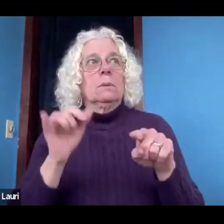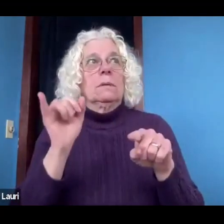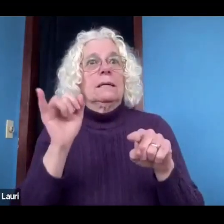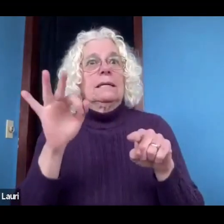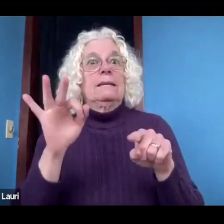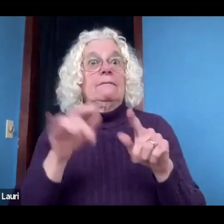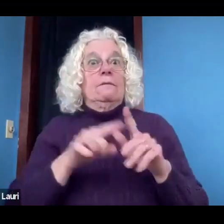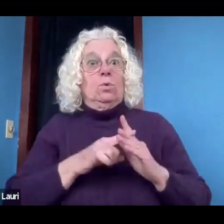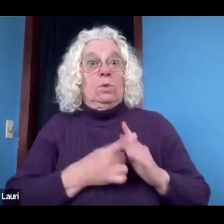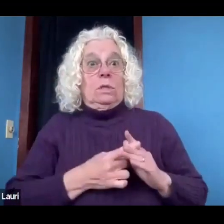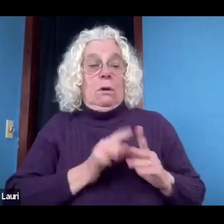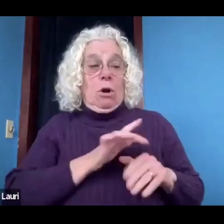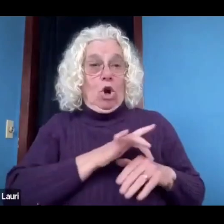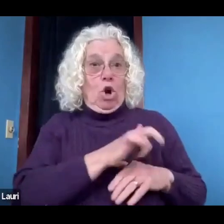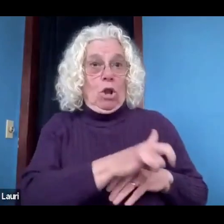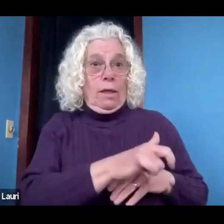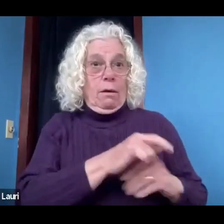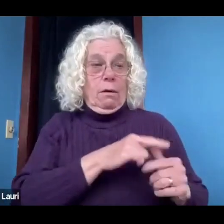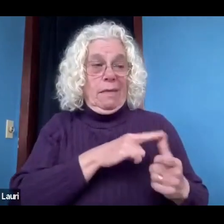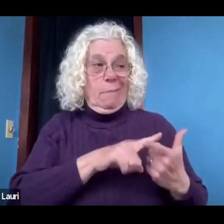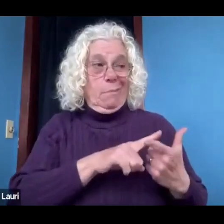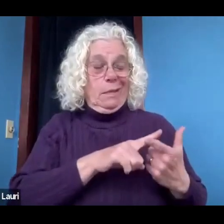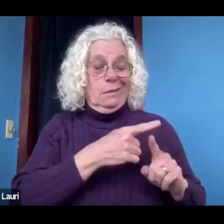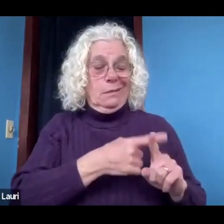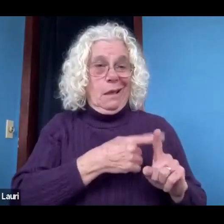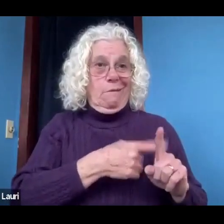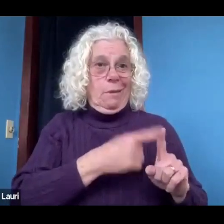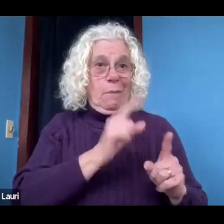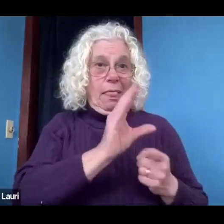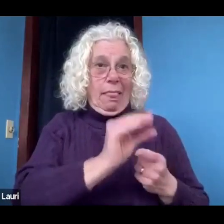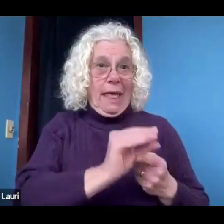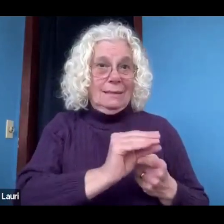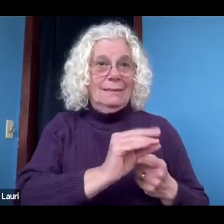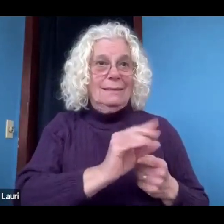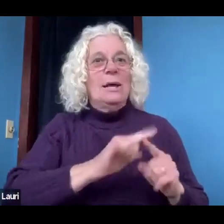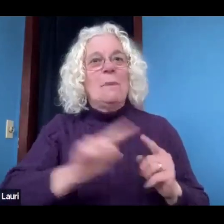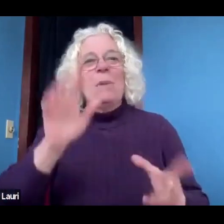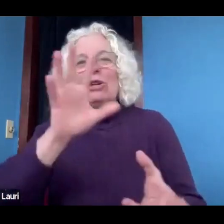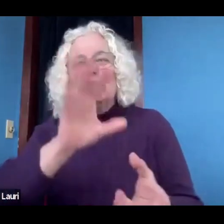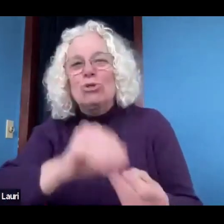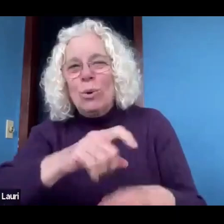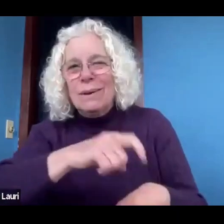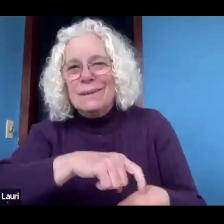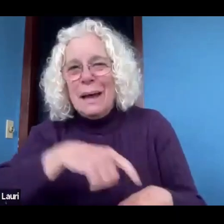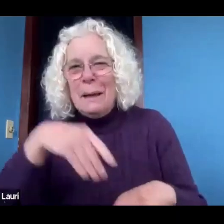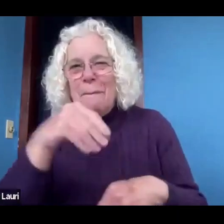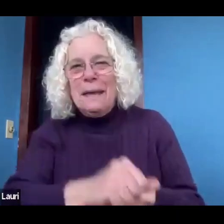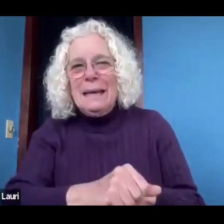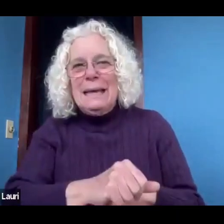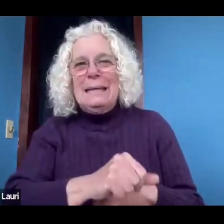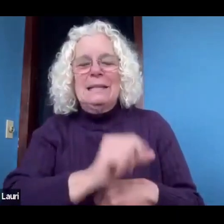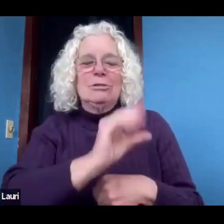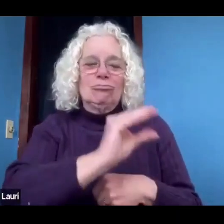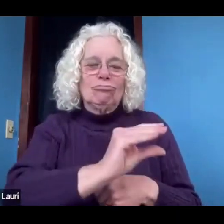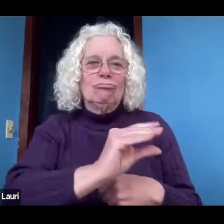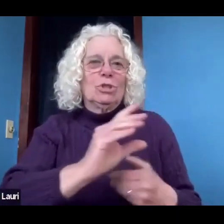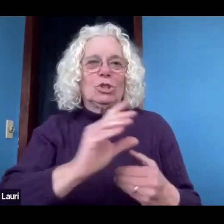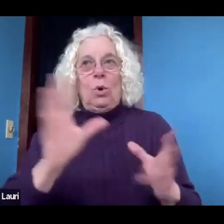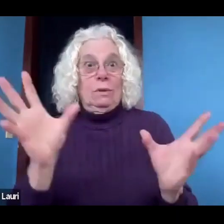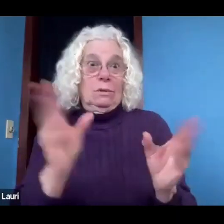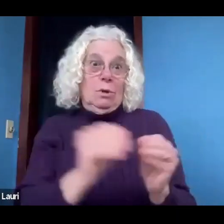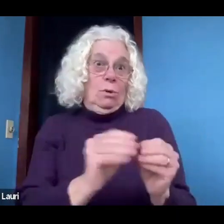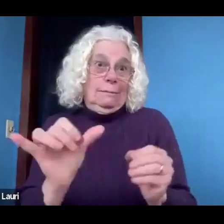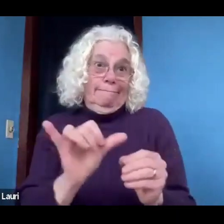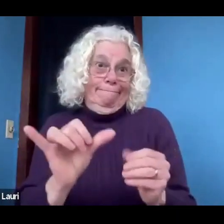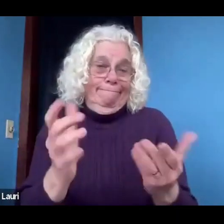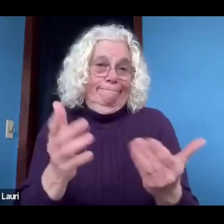you start, the less you pay a month. However, the longer you might pay for it. So it might just add up either way, right? But some